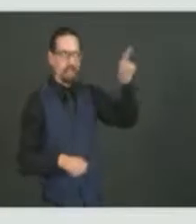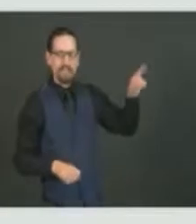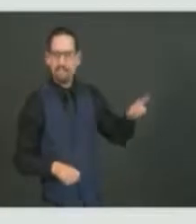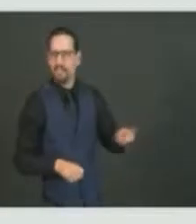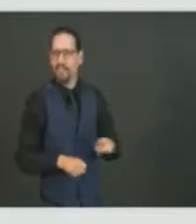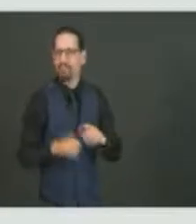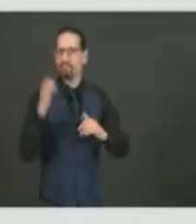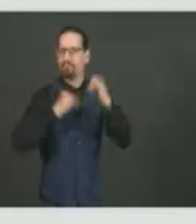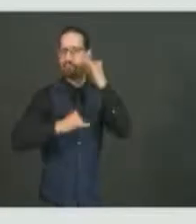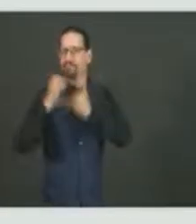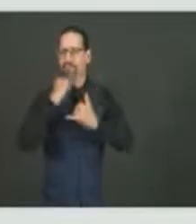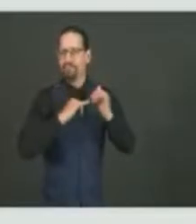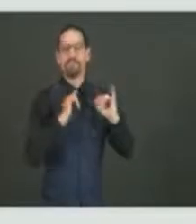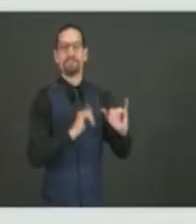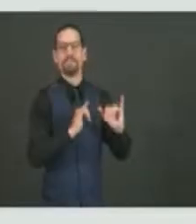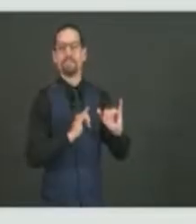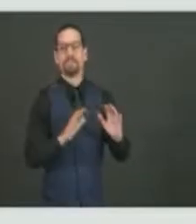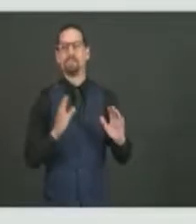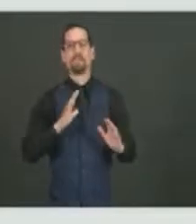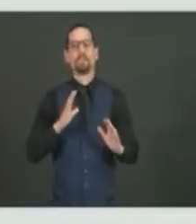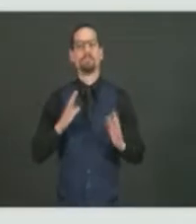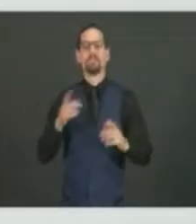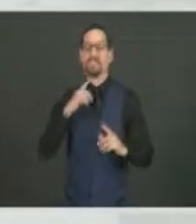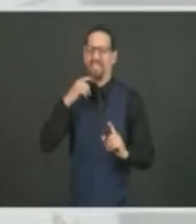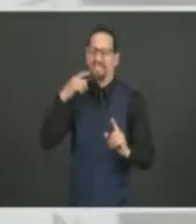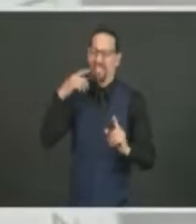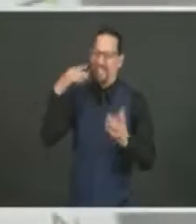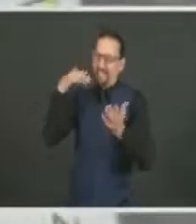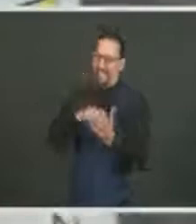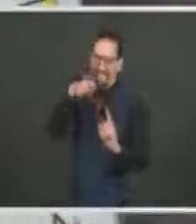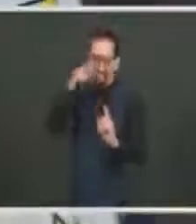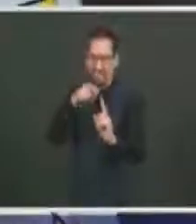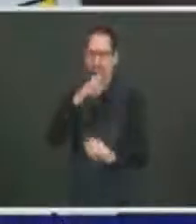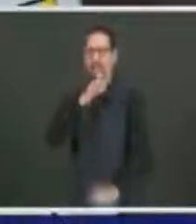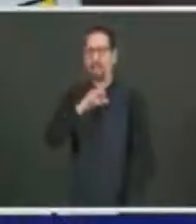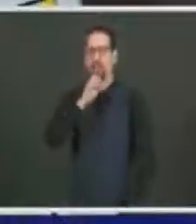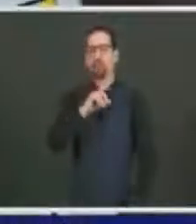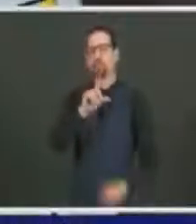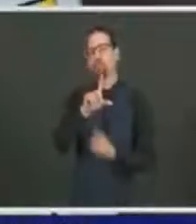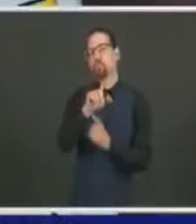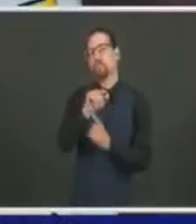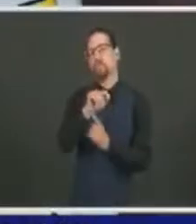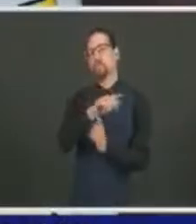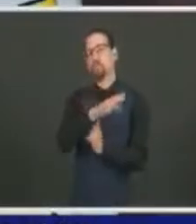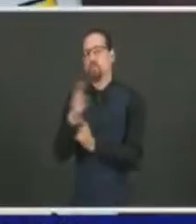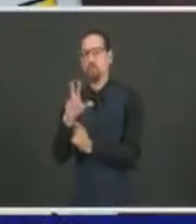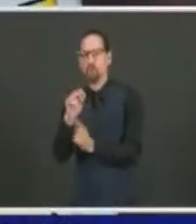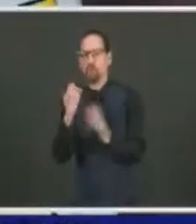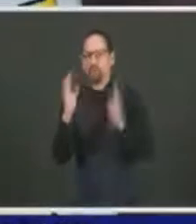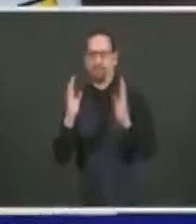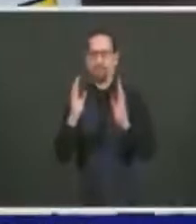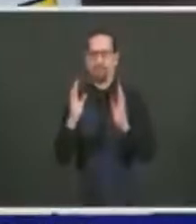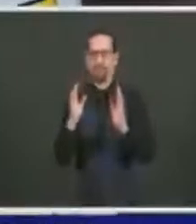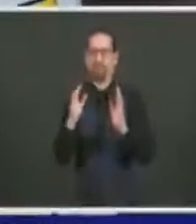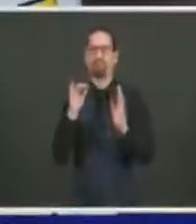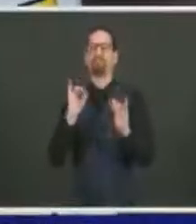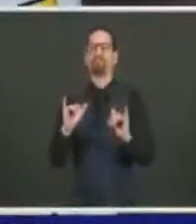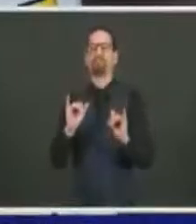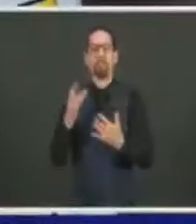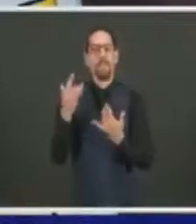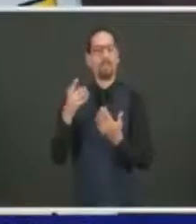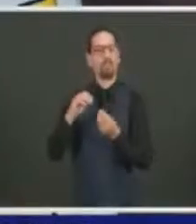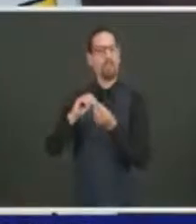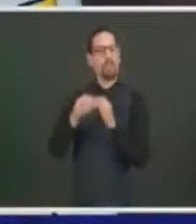20-somethings in Rhode Island. And frankly, the fact that in an ideal world, we'd have a little bit more data of an experience from phase